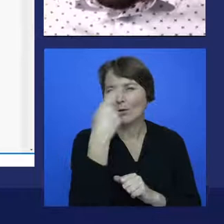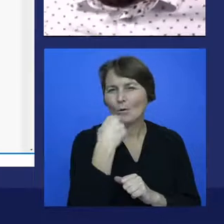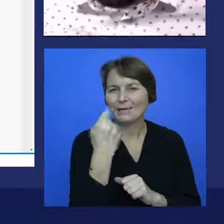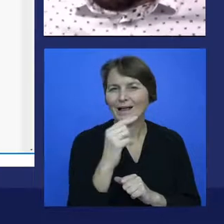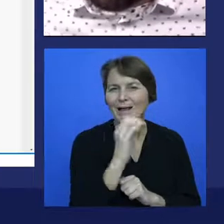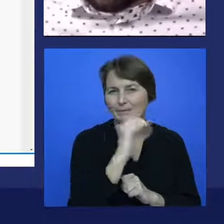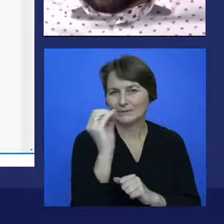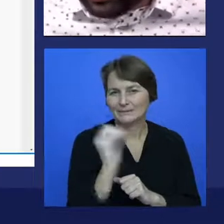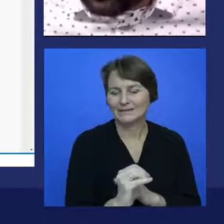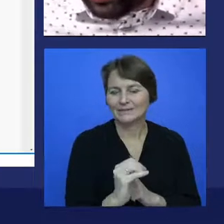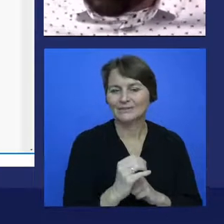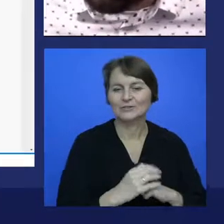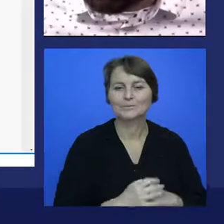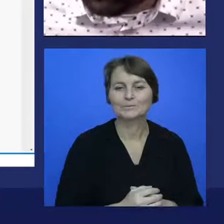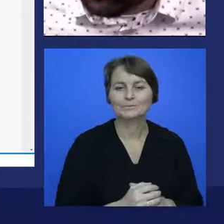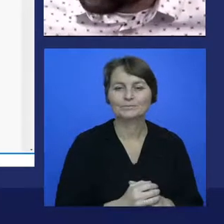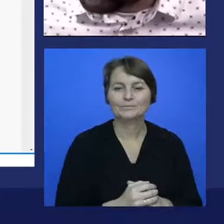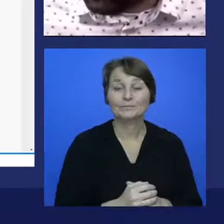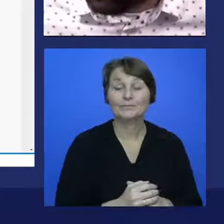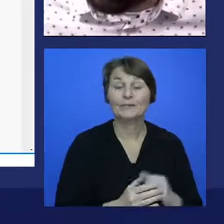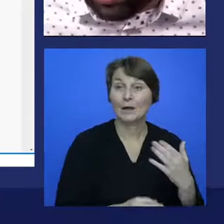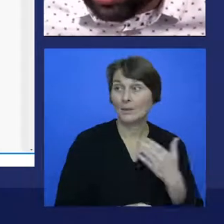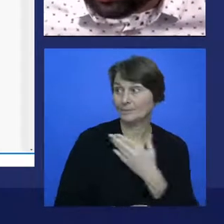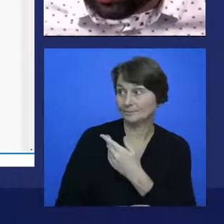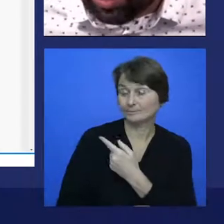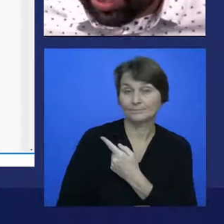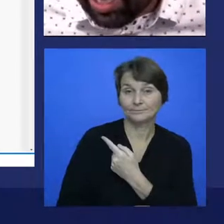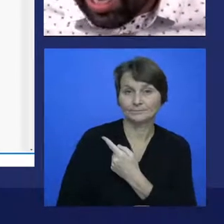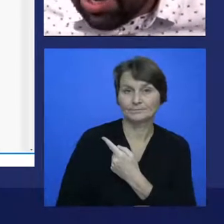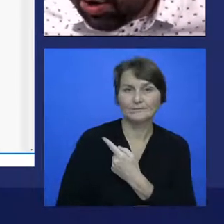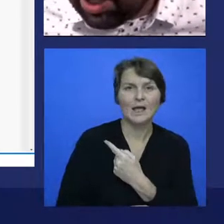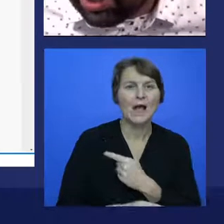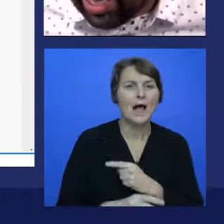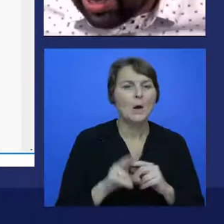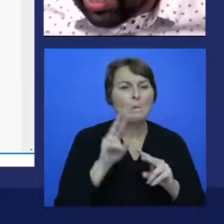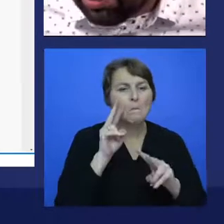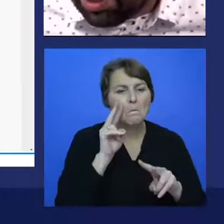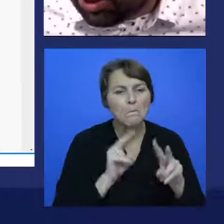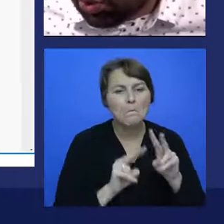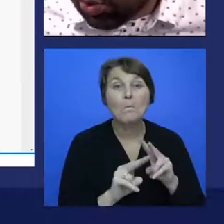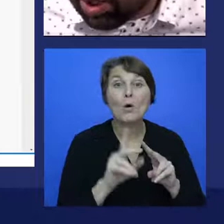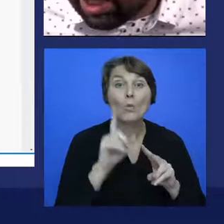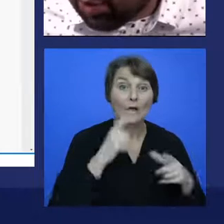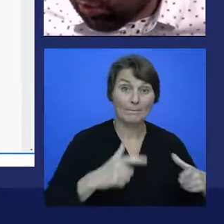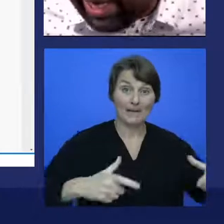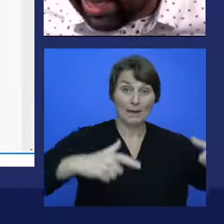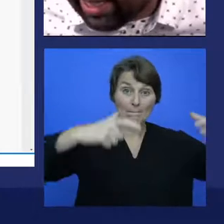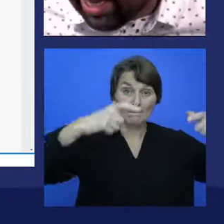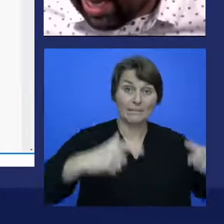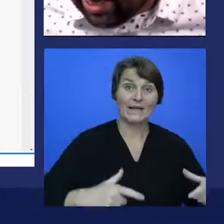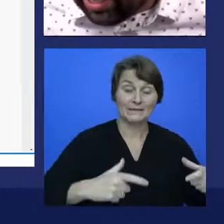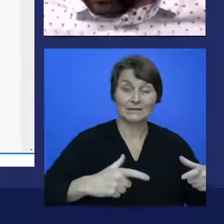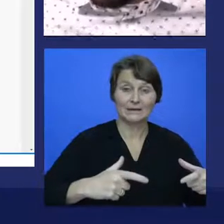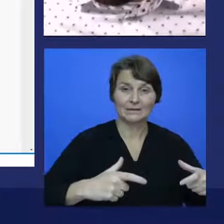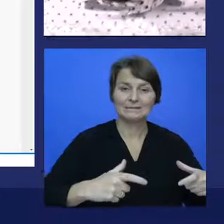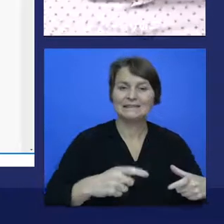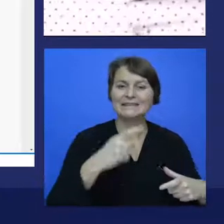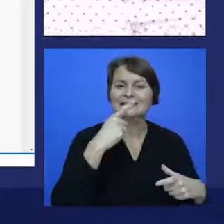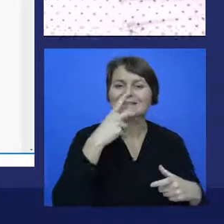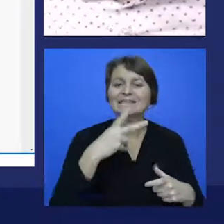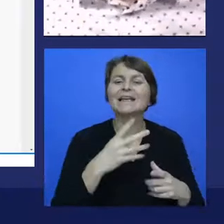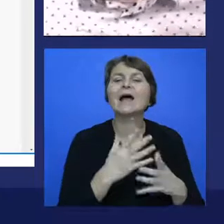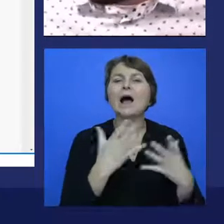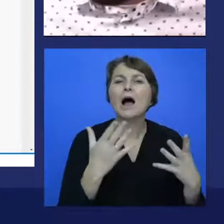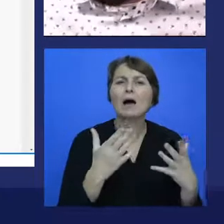it, if you're looking at how it predicts the pizza, notice that the majority of the weight landed